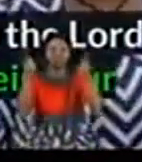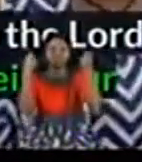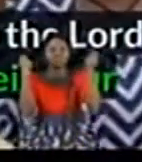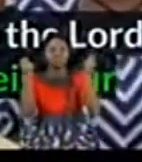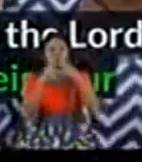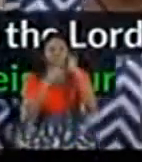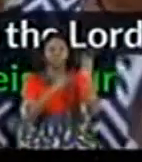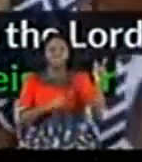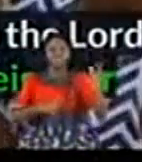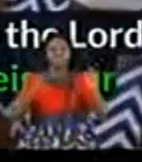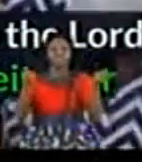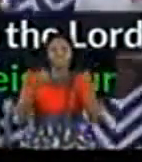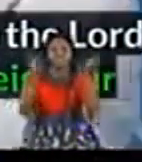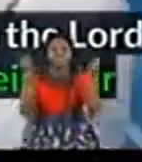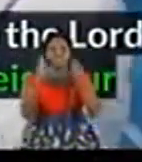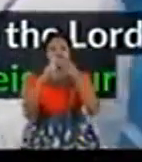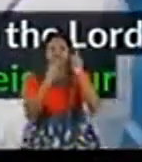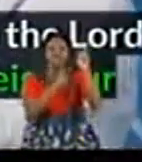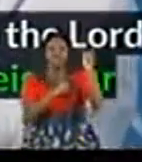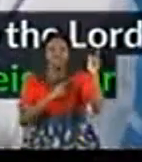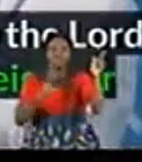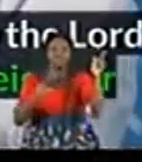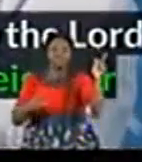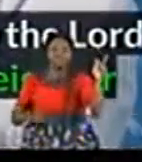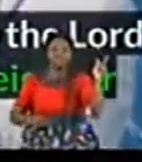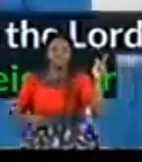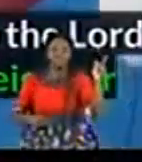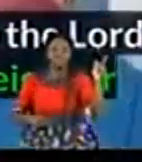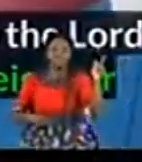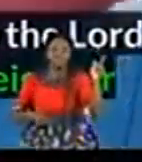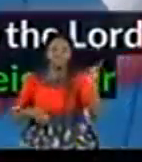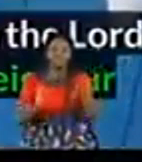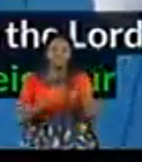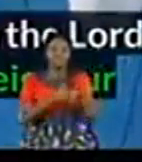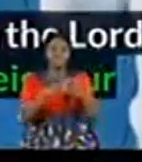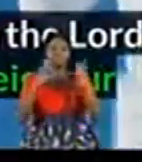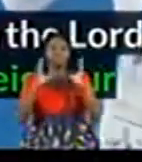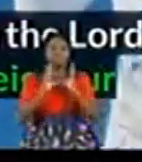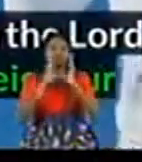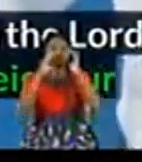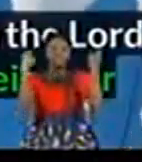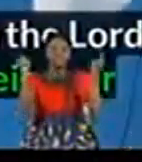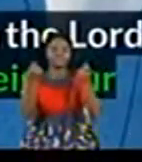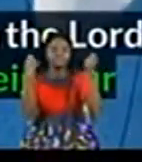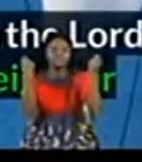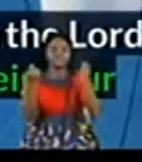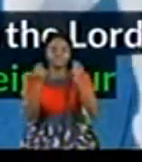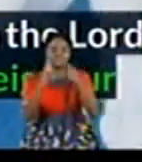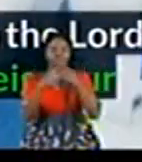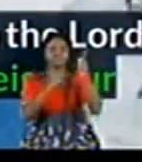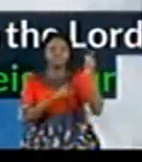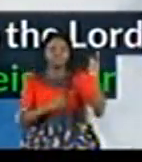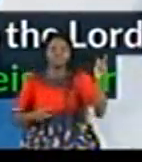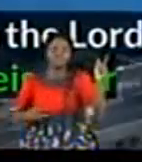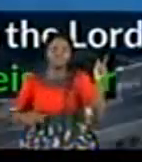the Hallelujah huah hallelujah